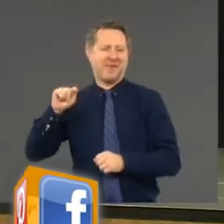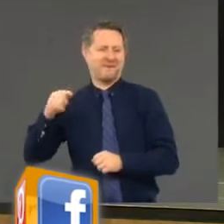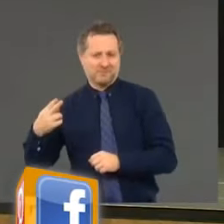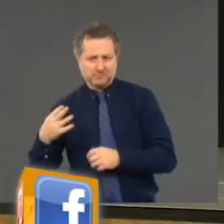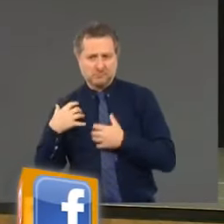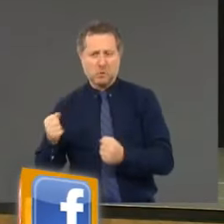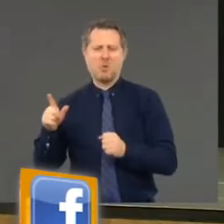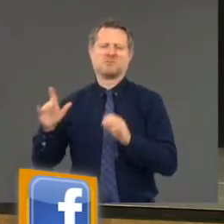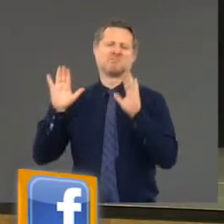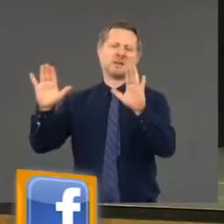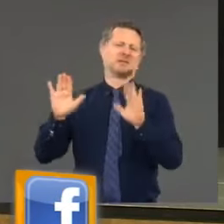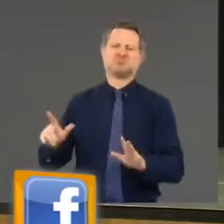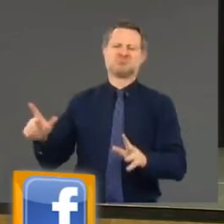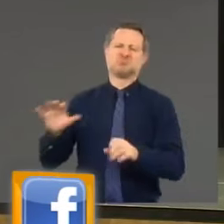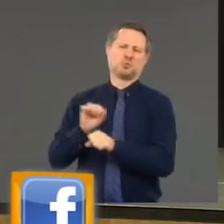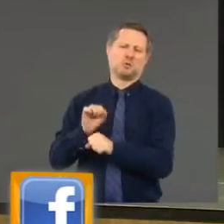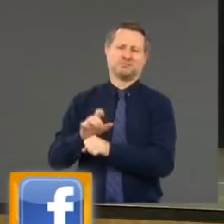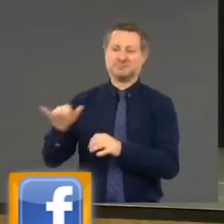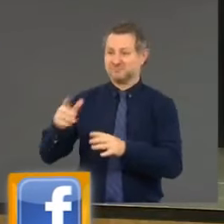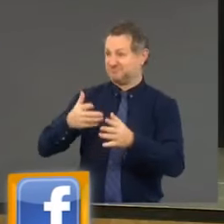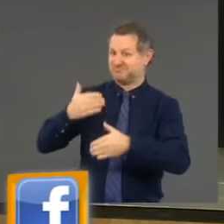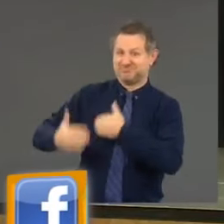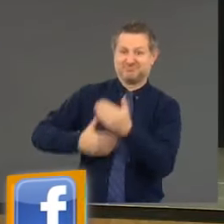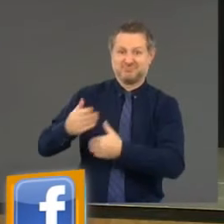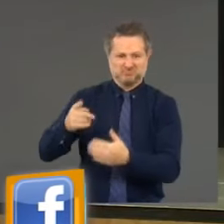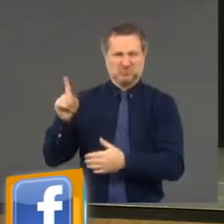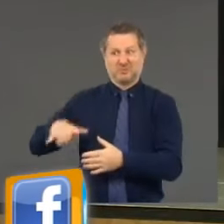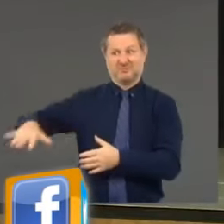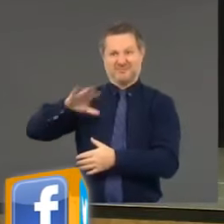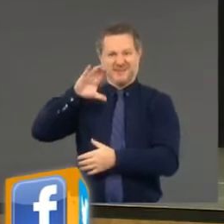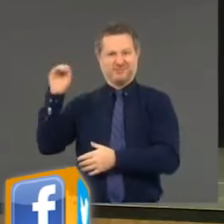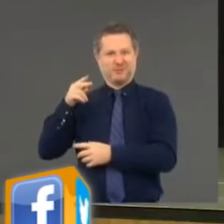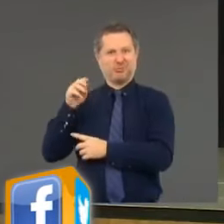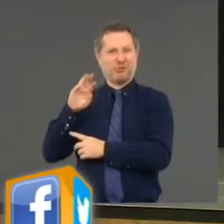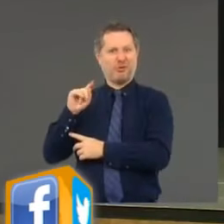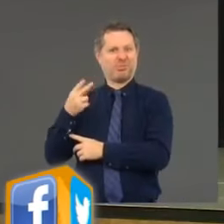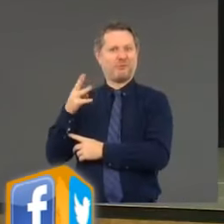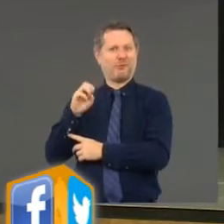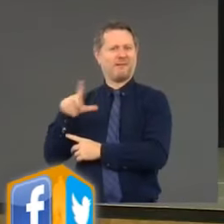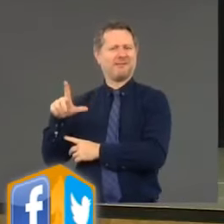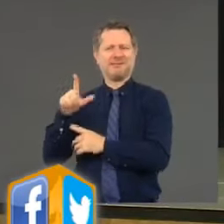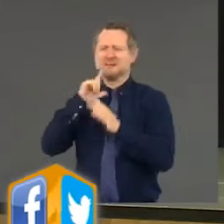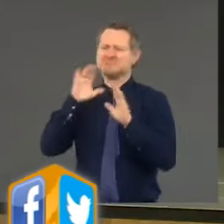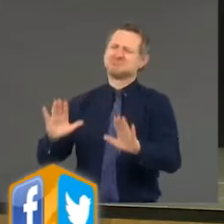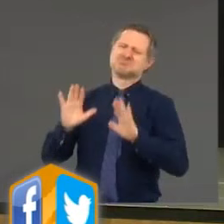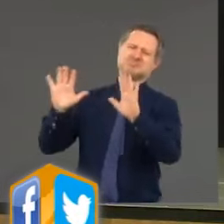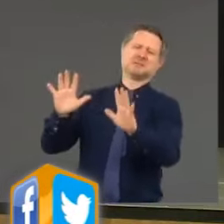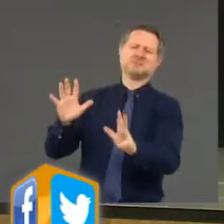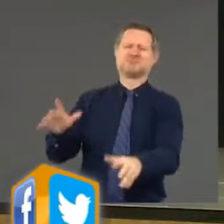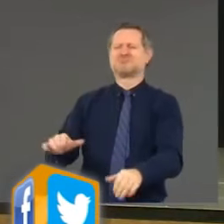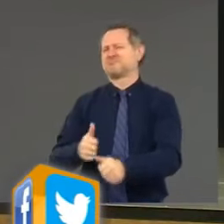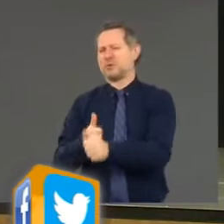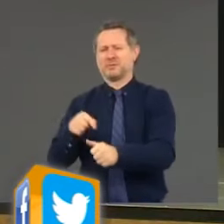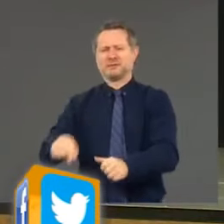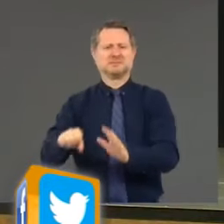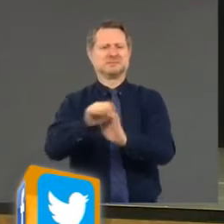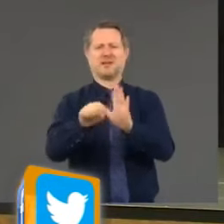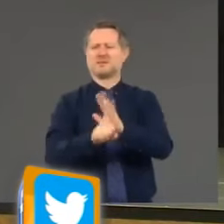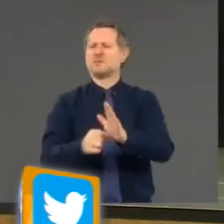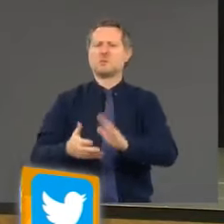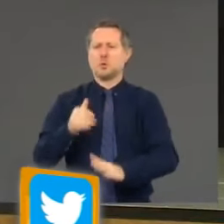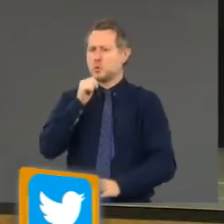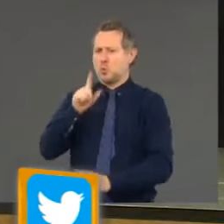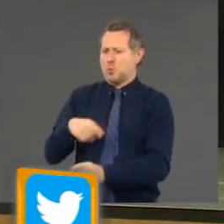whole team at Northwell has been extraordinary in what they've done for the entire state, not just Long Island, not